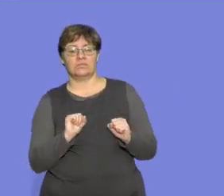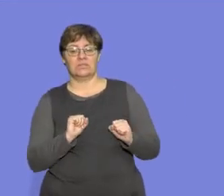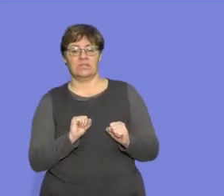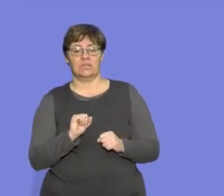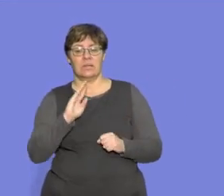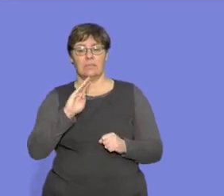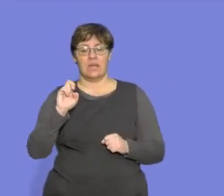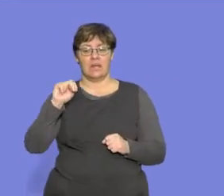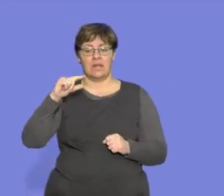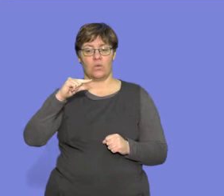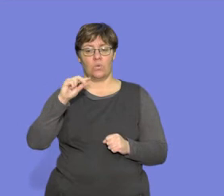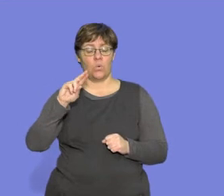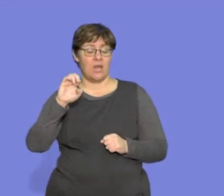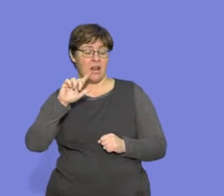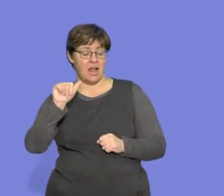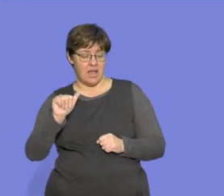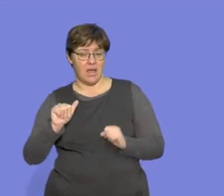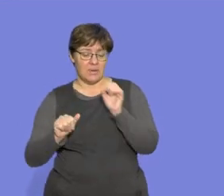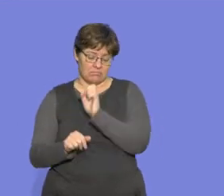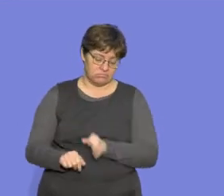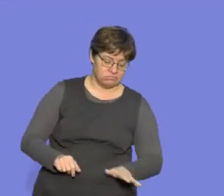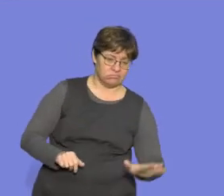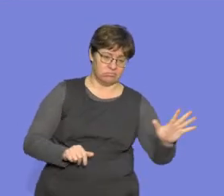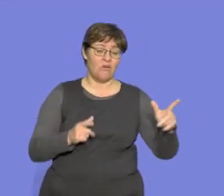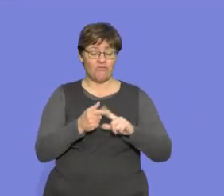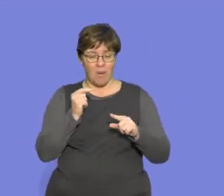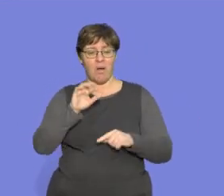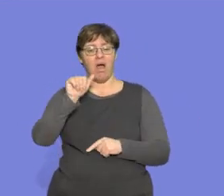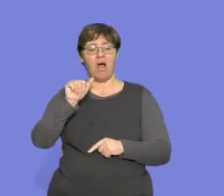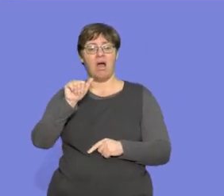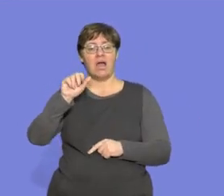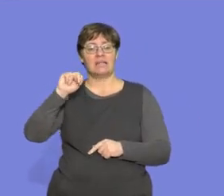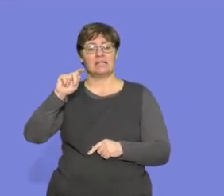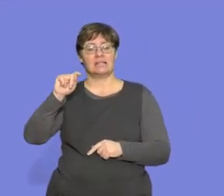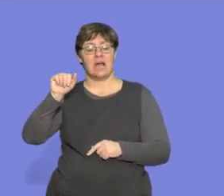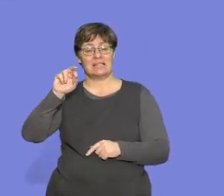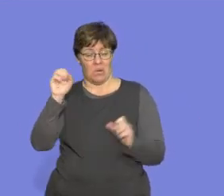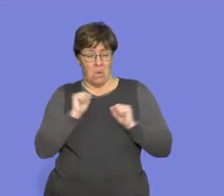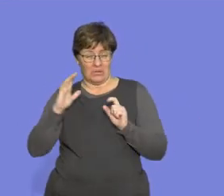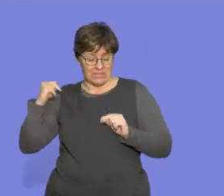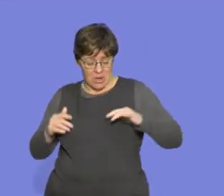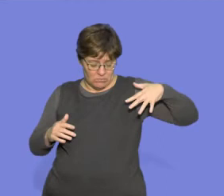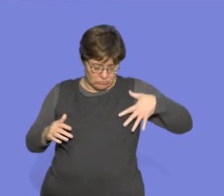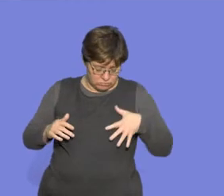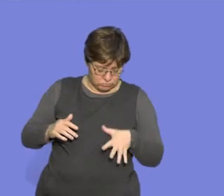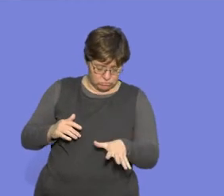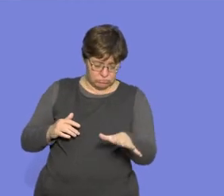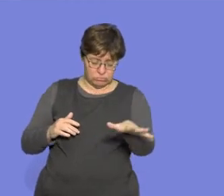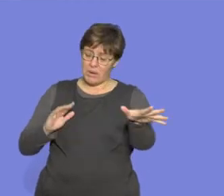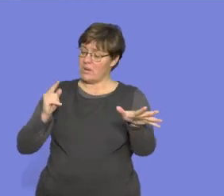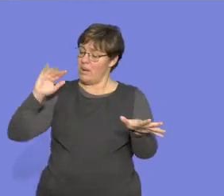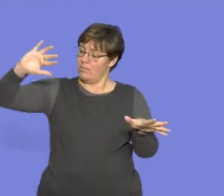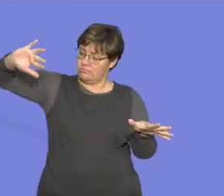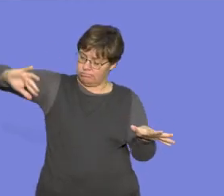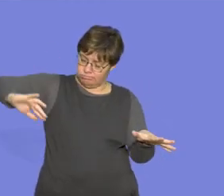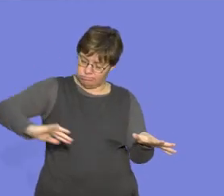is water that comes in from the Antarctic, which is extremely cold. And that brings in this area, we've got the cooler